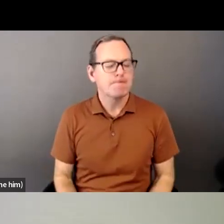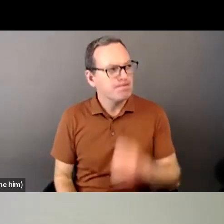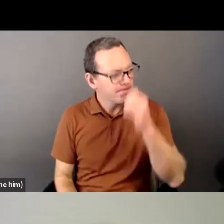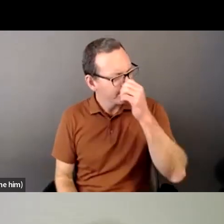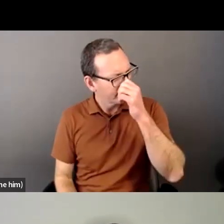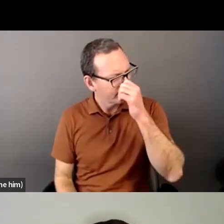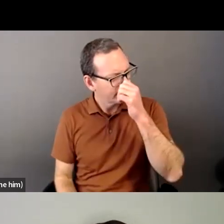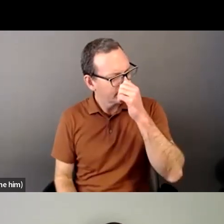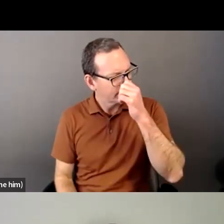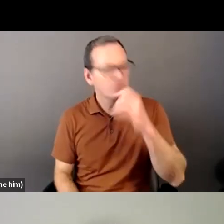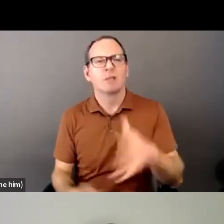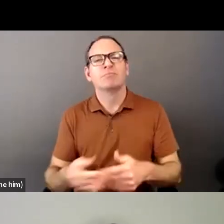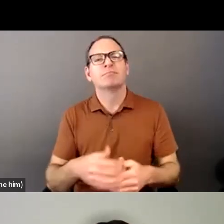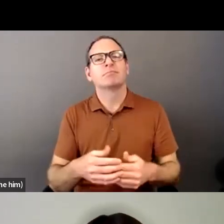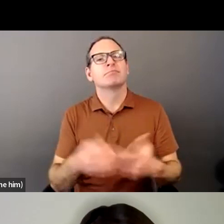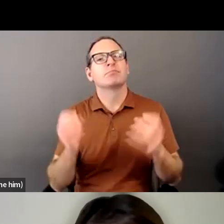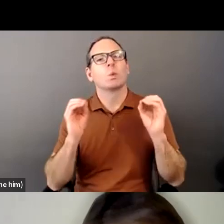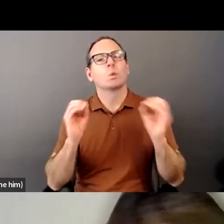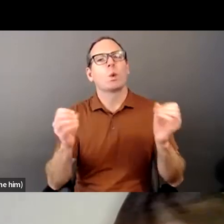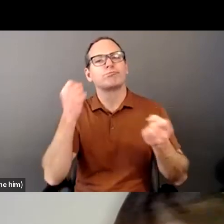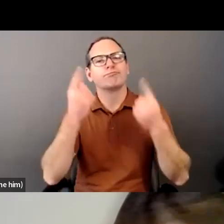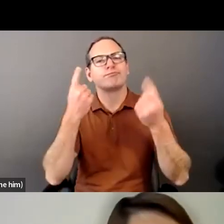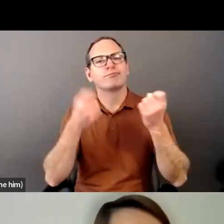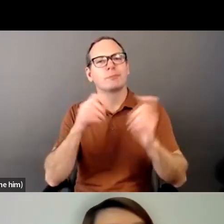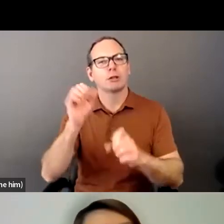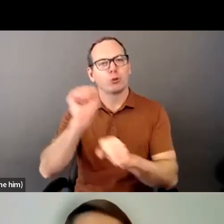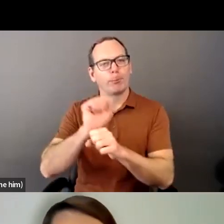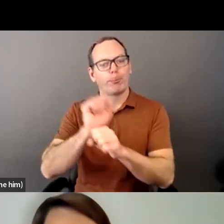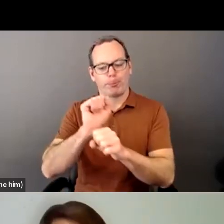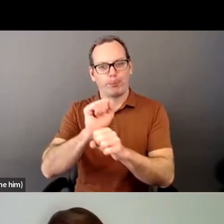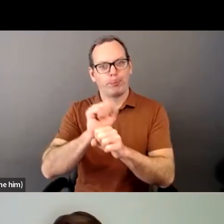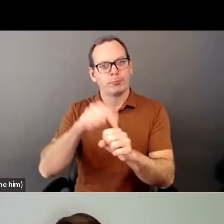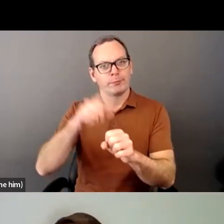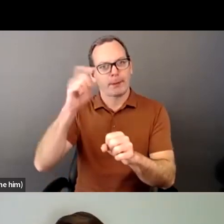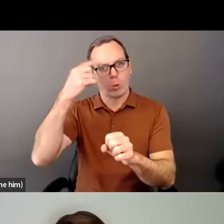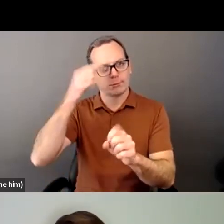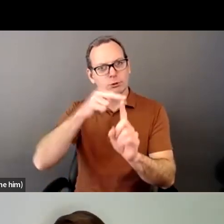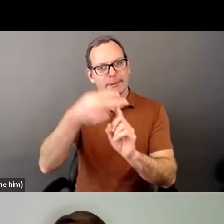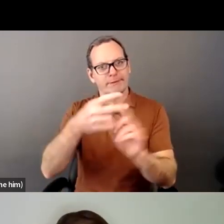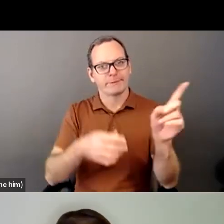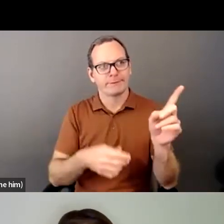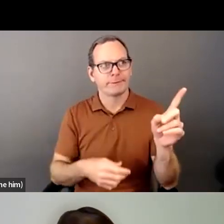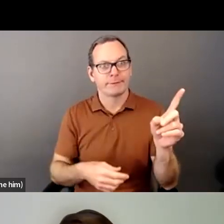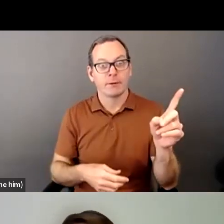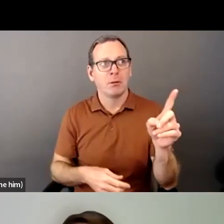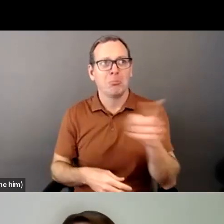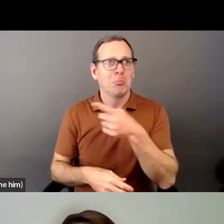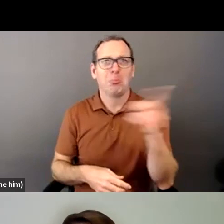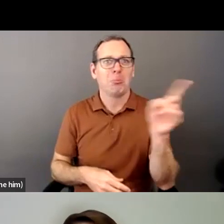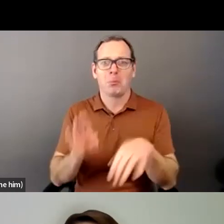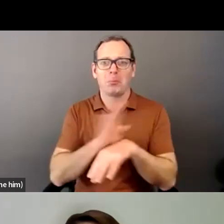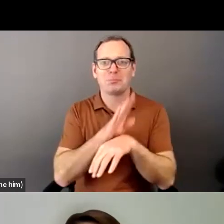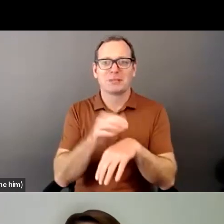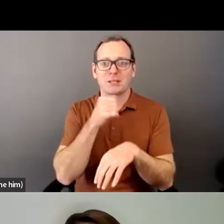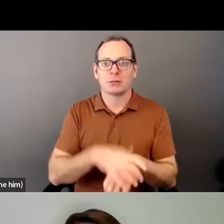understanding in the employment sector, as employers are. It's not like they're not they're trying to be no exclusive, right? But